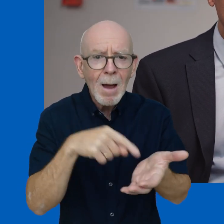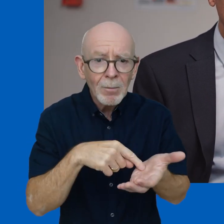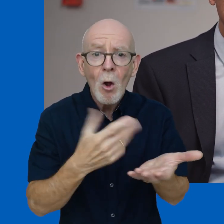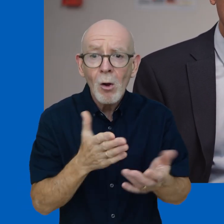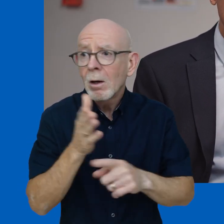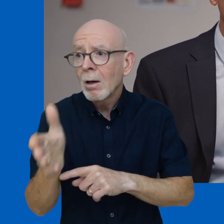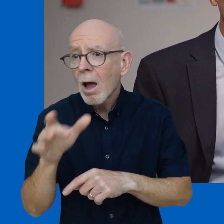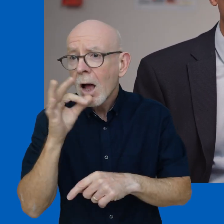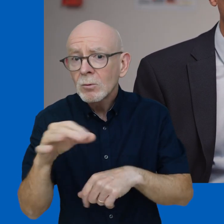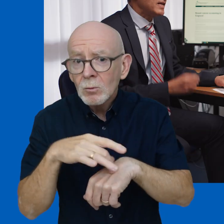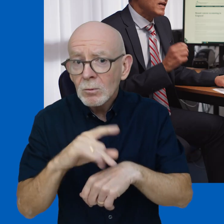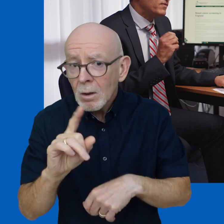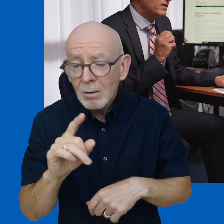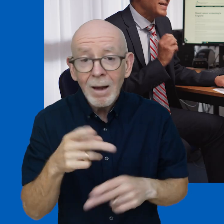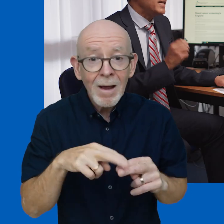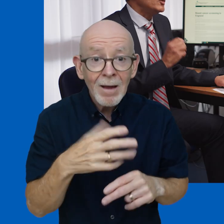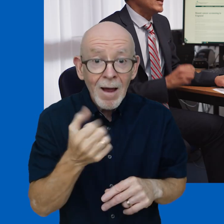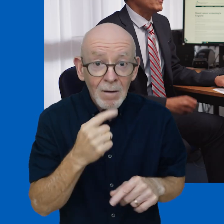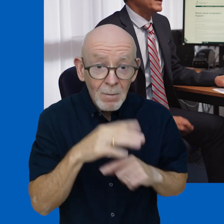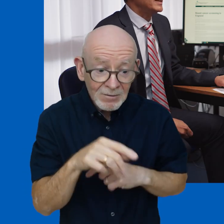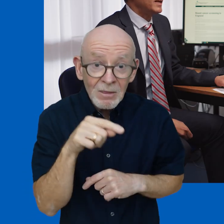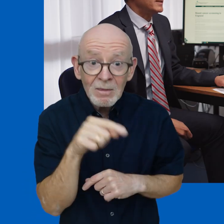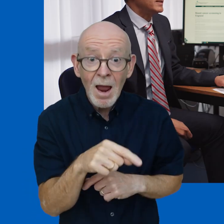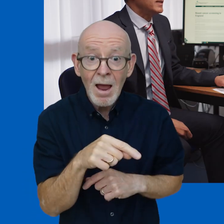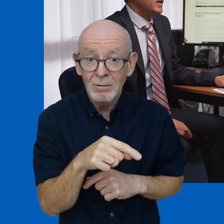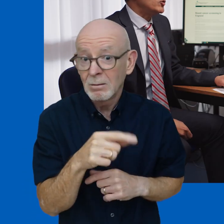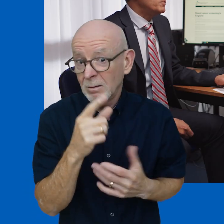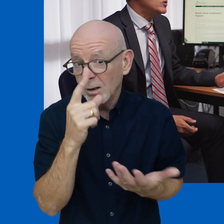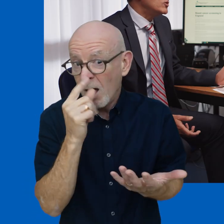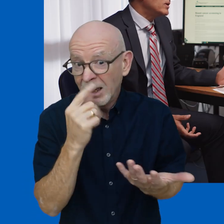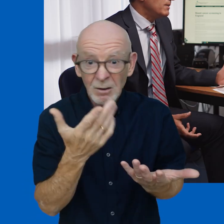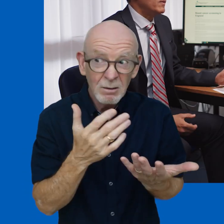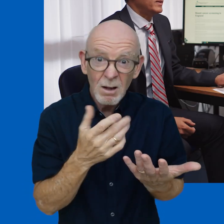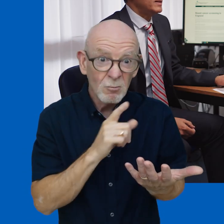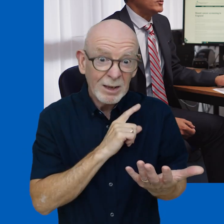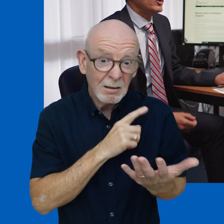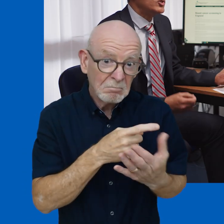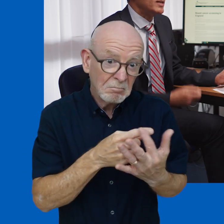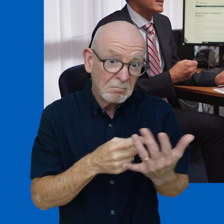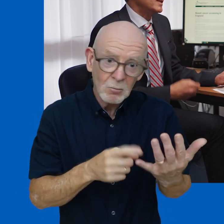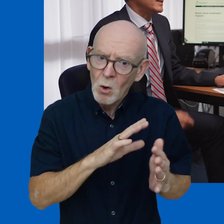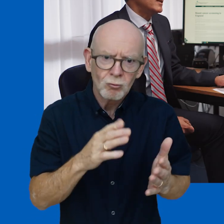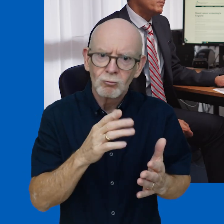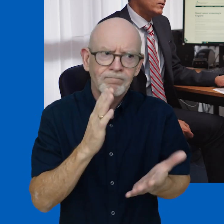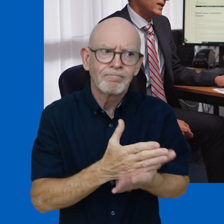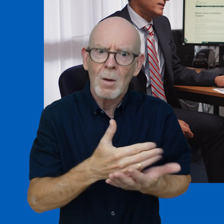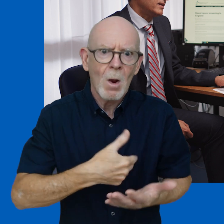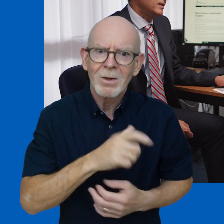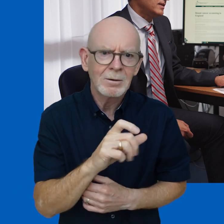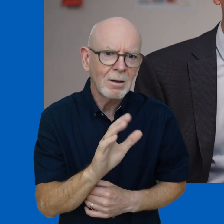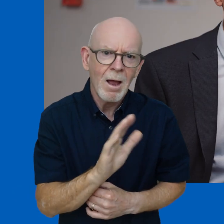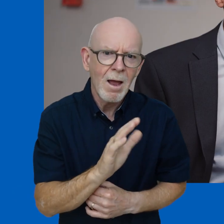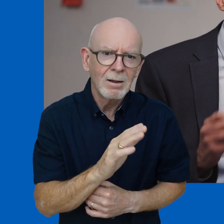for the results and arrange a review. If there's any trace of blood detected, it could be due to a number of things, not just early signs of bowel